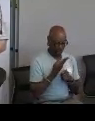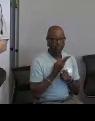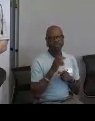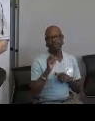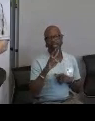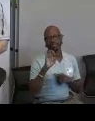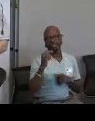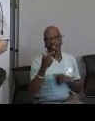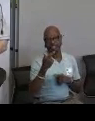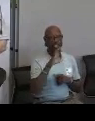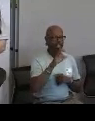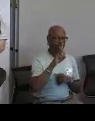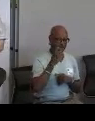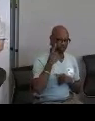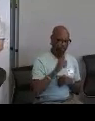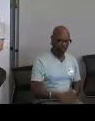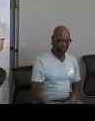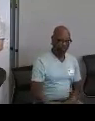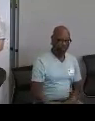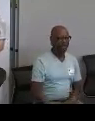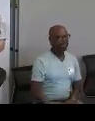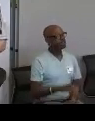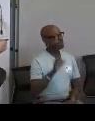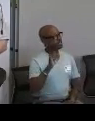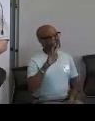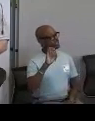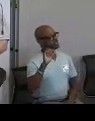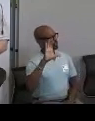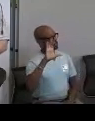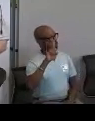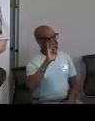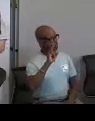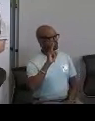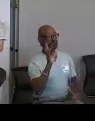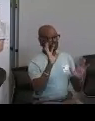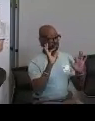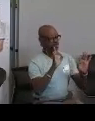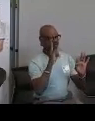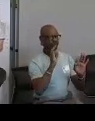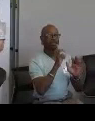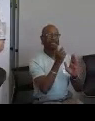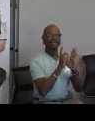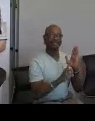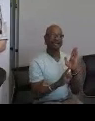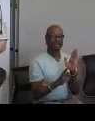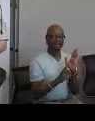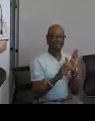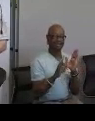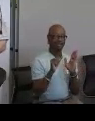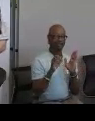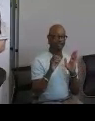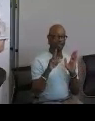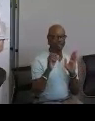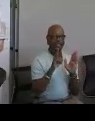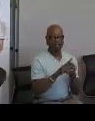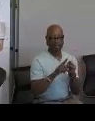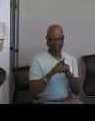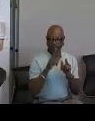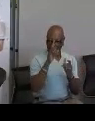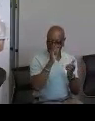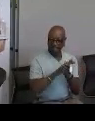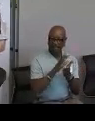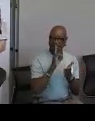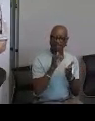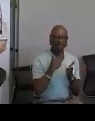code. So SVG code is suitable as a design tool, pretty approachable, and I also believe it to be an